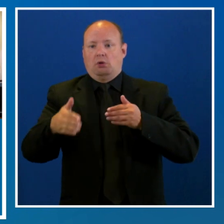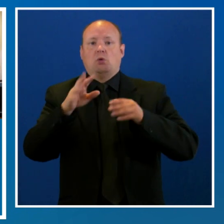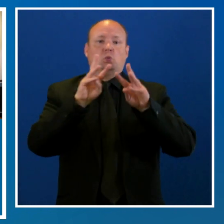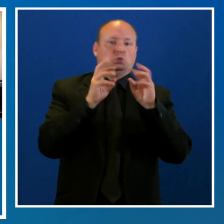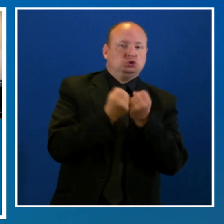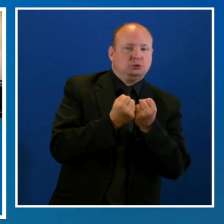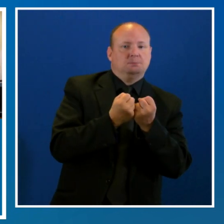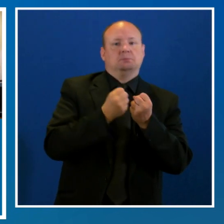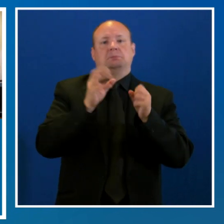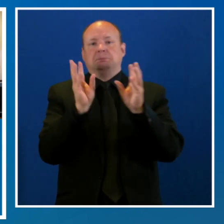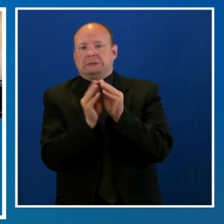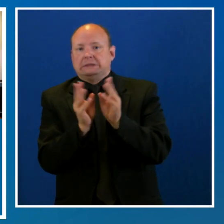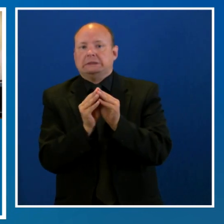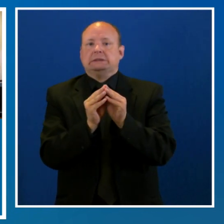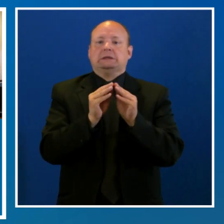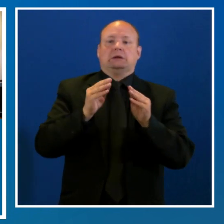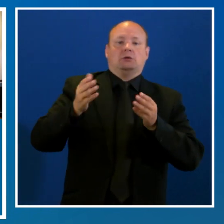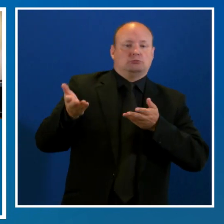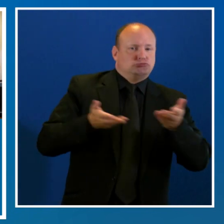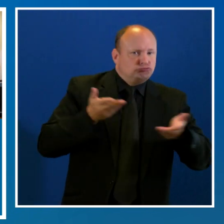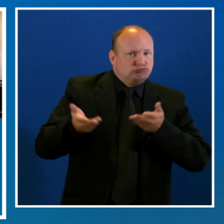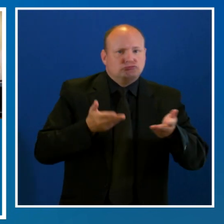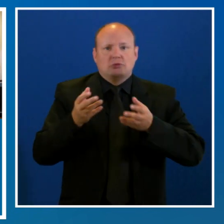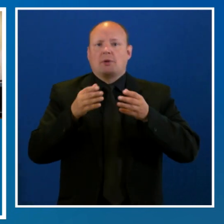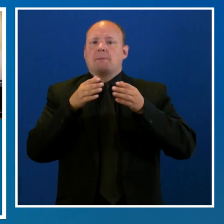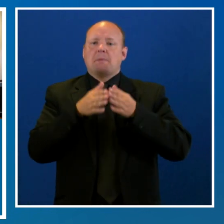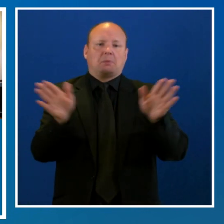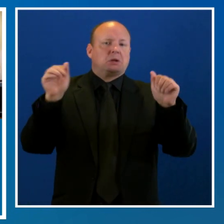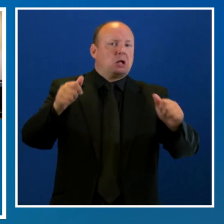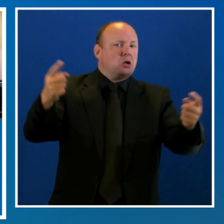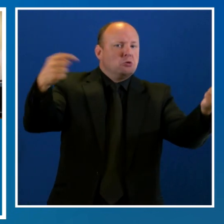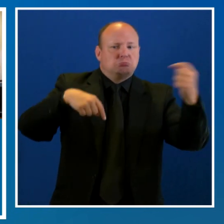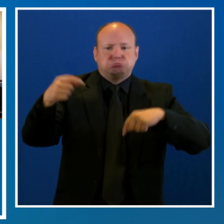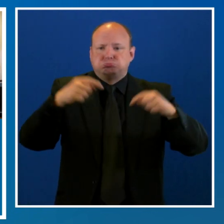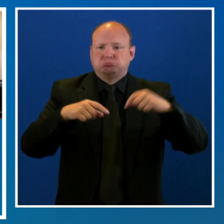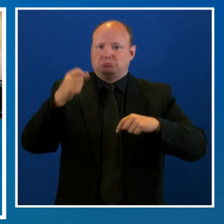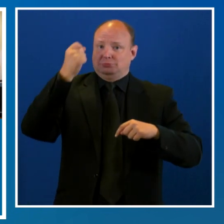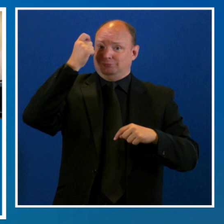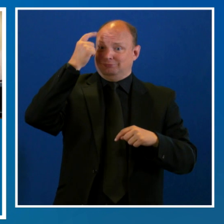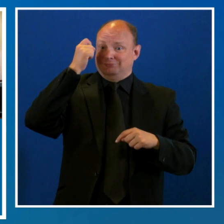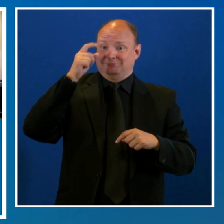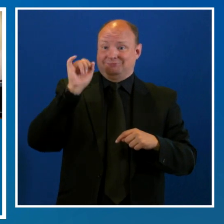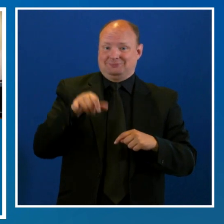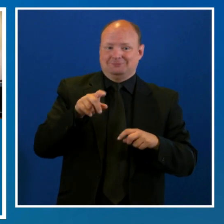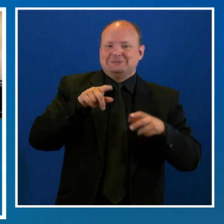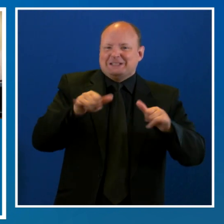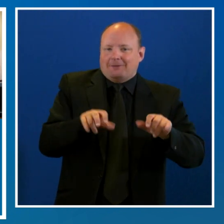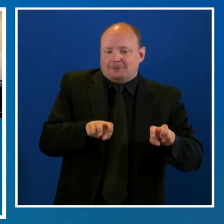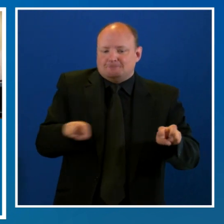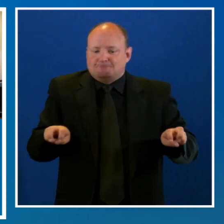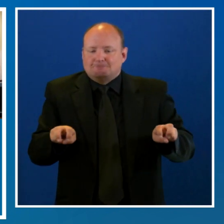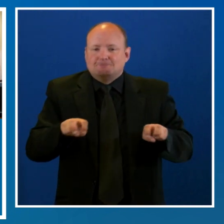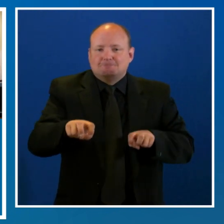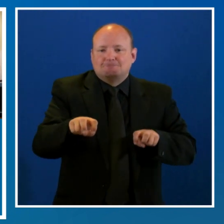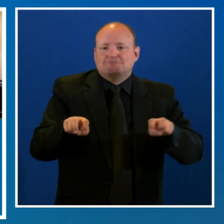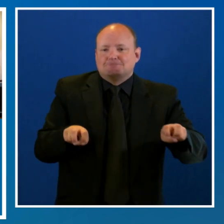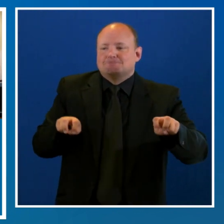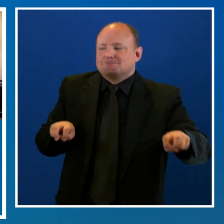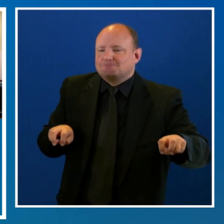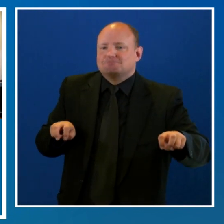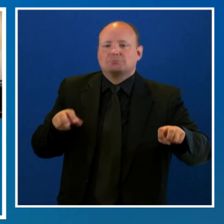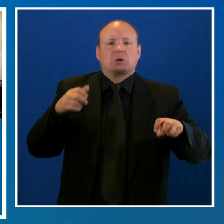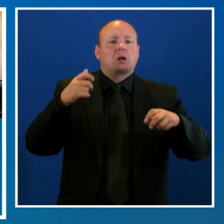for in-person attendance with physical distancing measures and capacity limits in place.